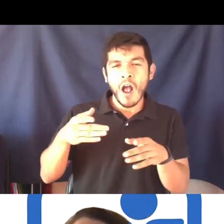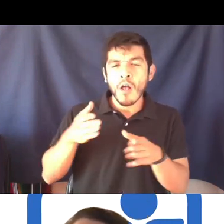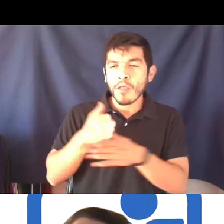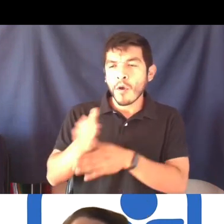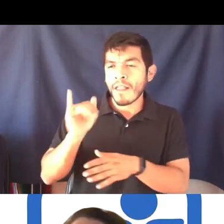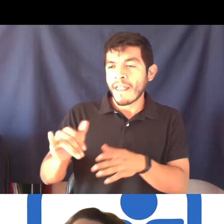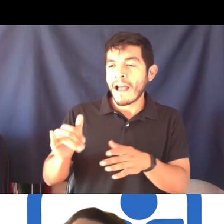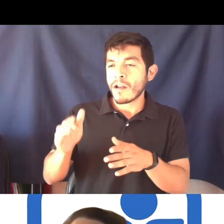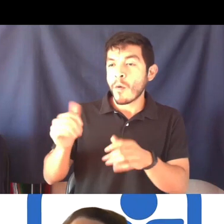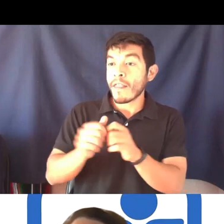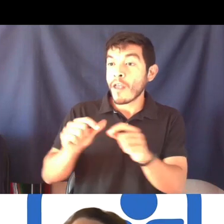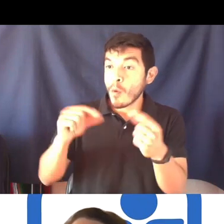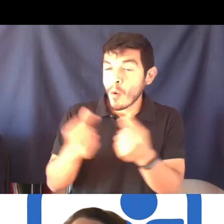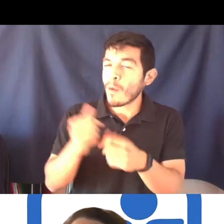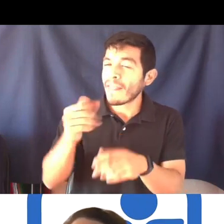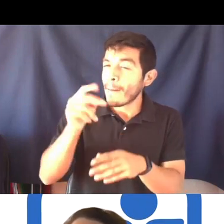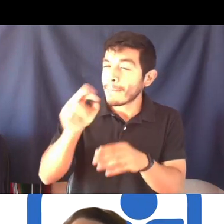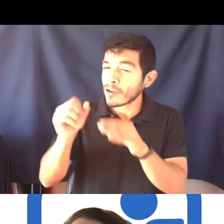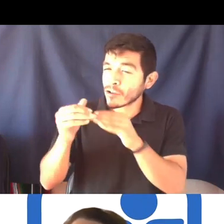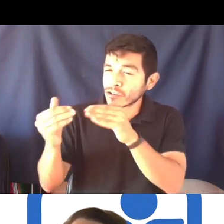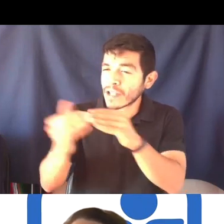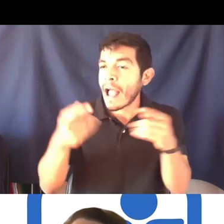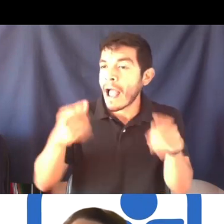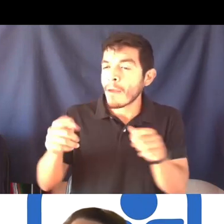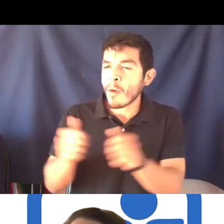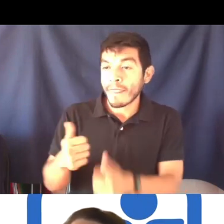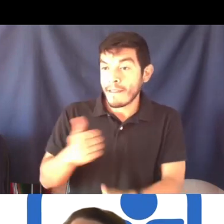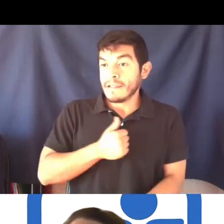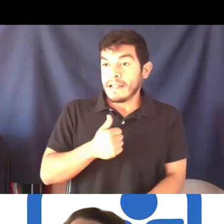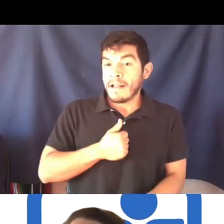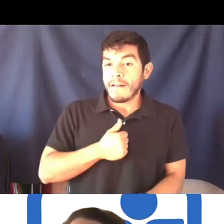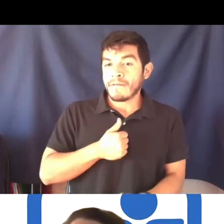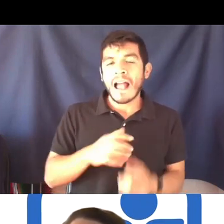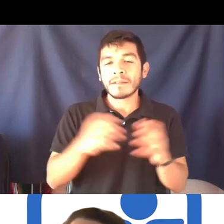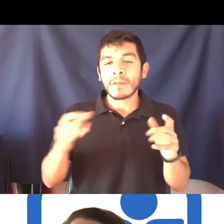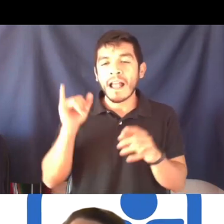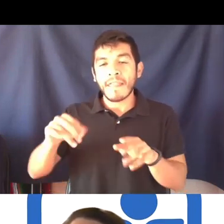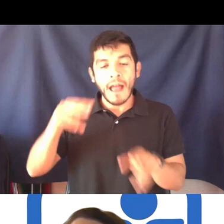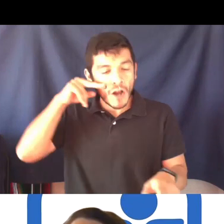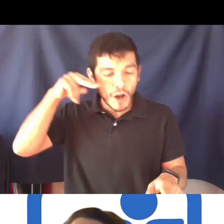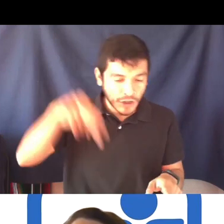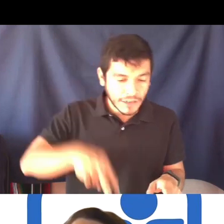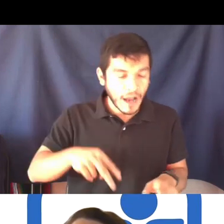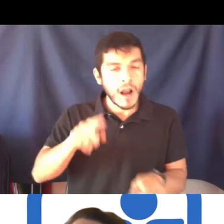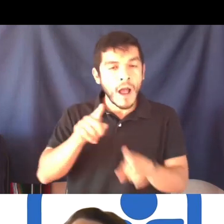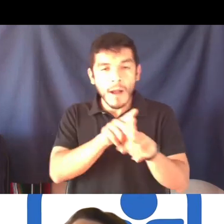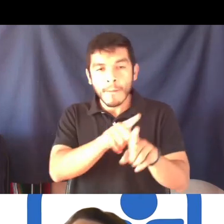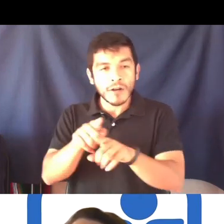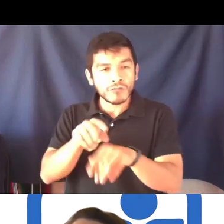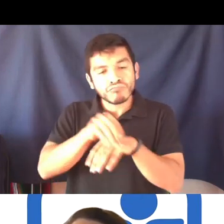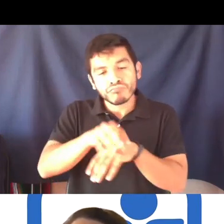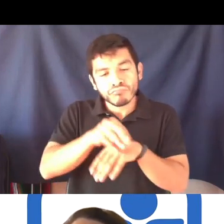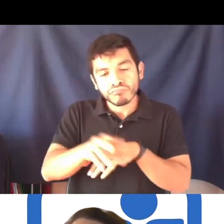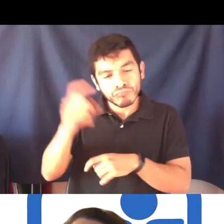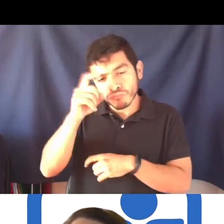people have with themselves, as much as it is kind of that top-down mentor infusing wisdom and guidance